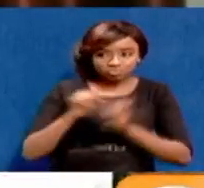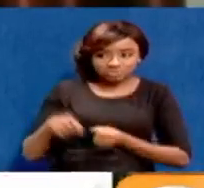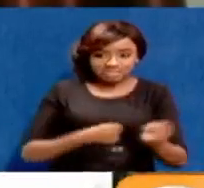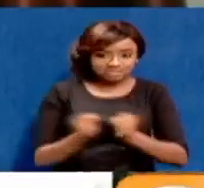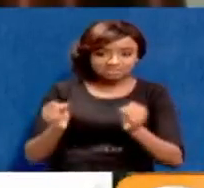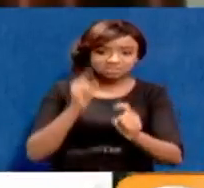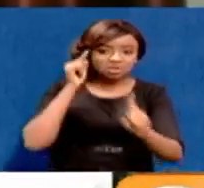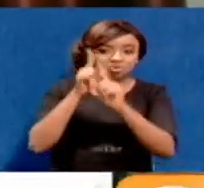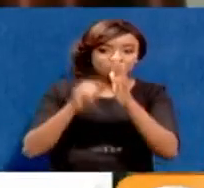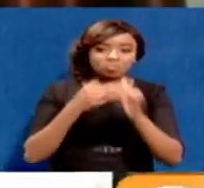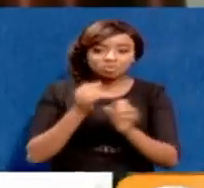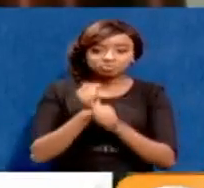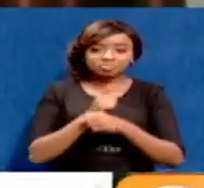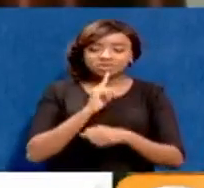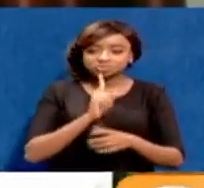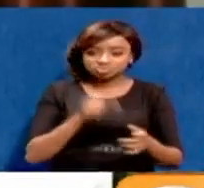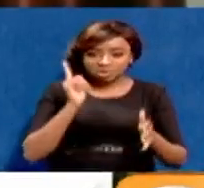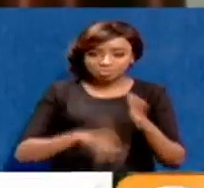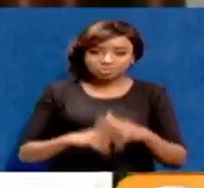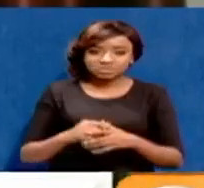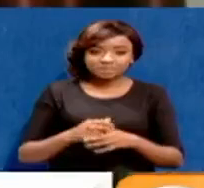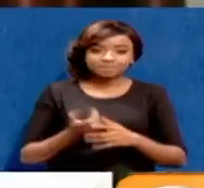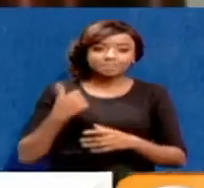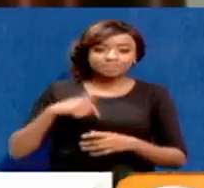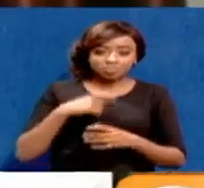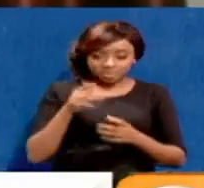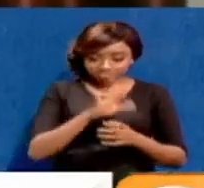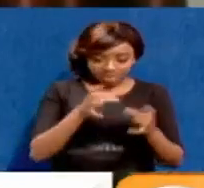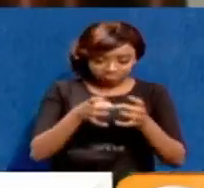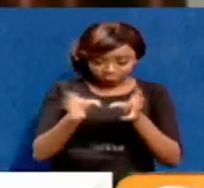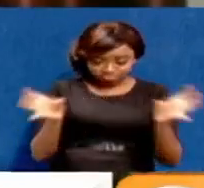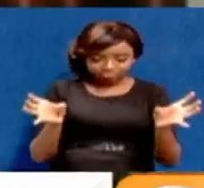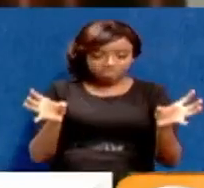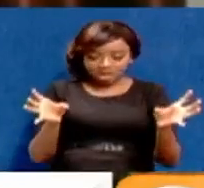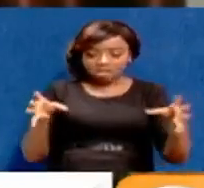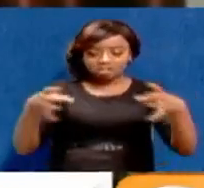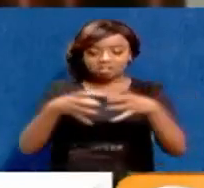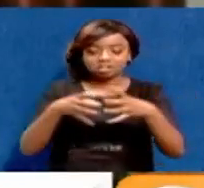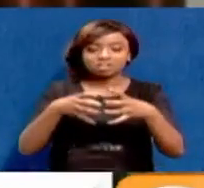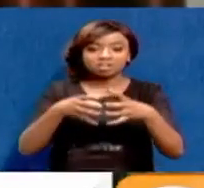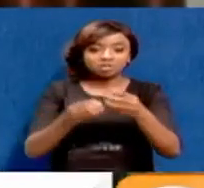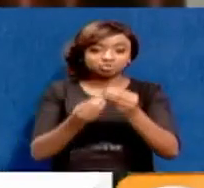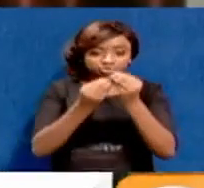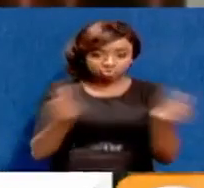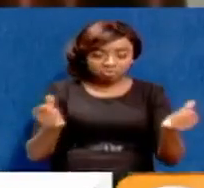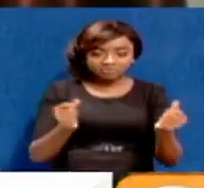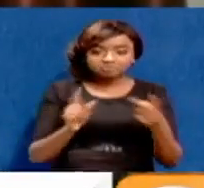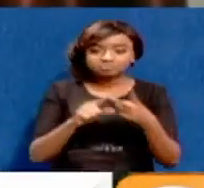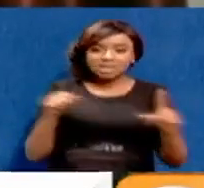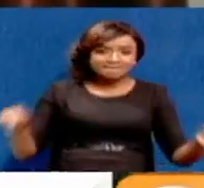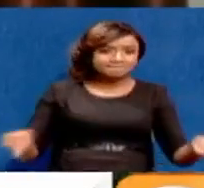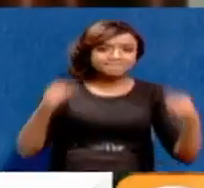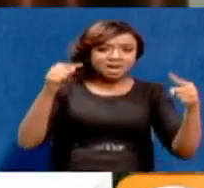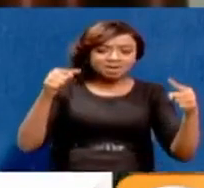to make sure that, first and foremost, we bridge the divides that exist in our society. We address the conflicts